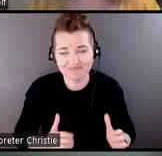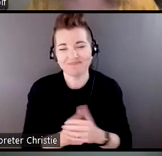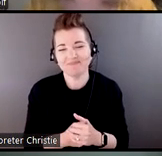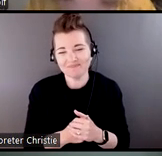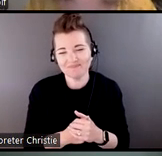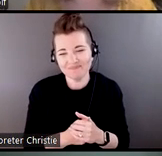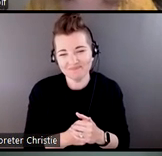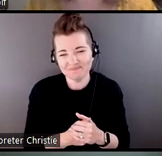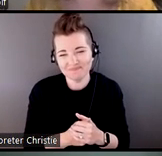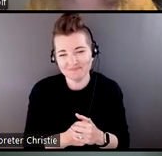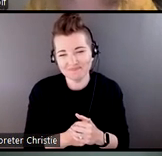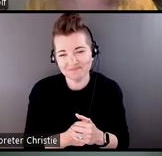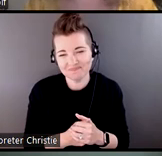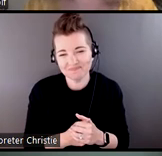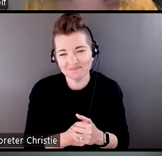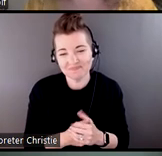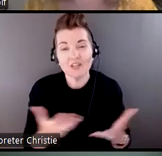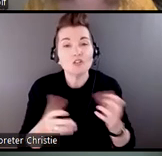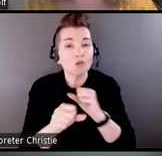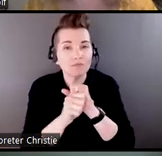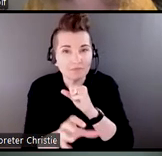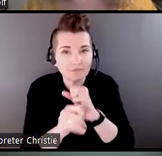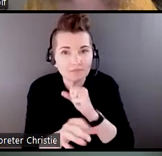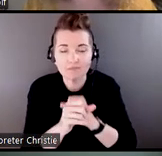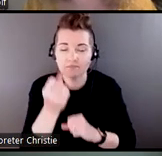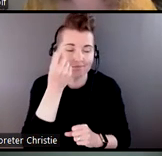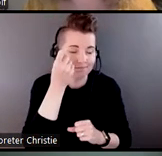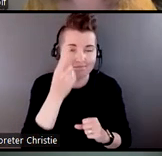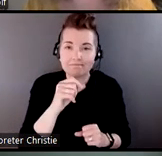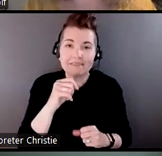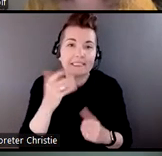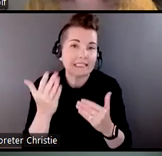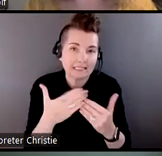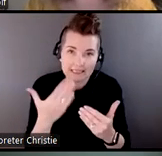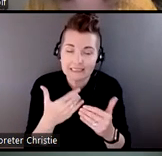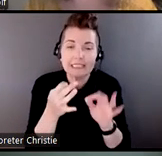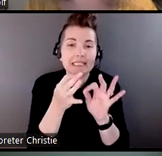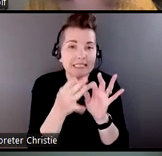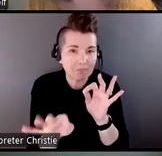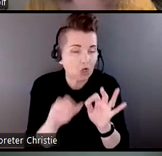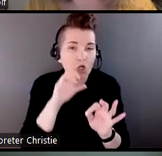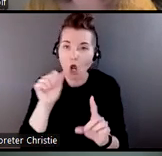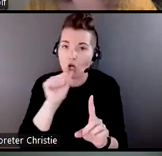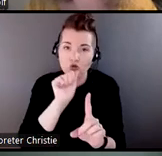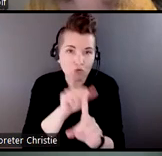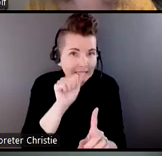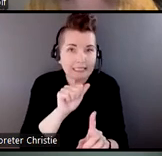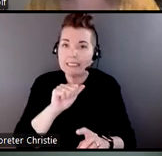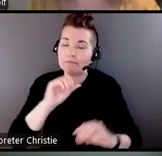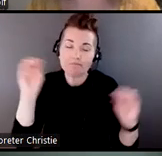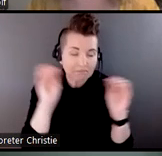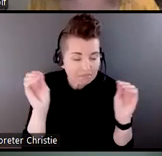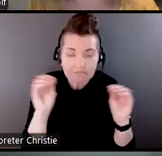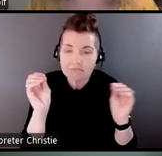again, I want to reassure you that that is just fine. This is not rocket science. This is not something tricky. This is really all about communicating